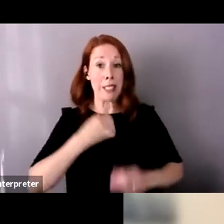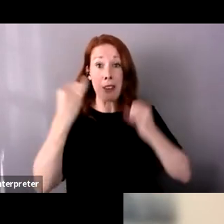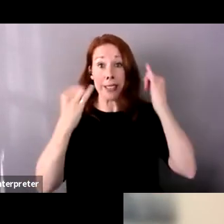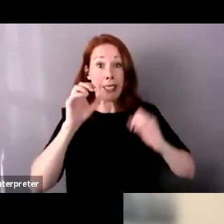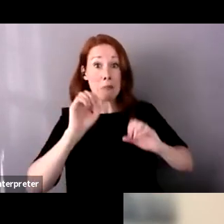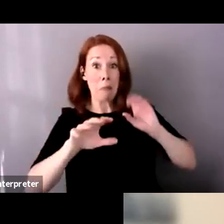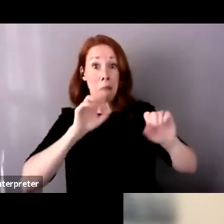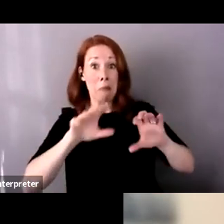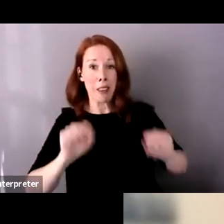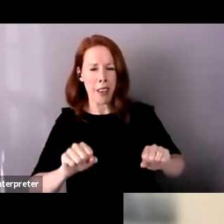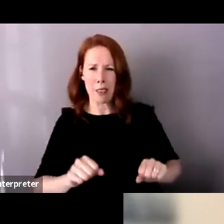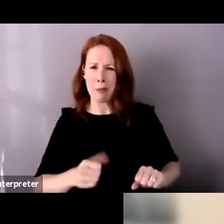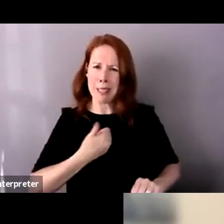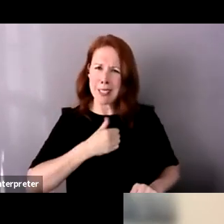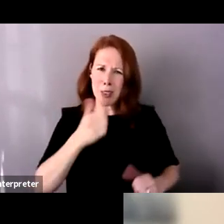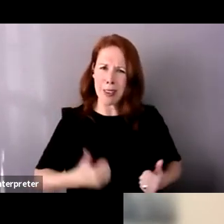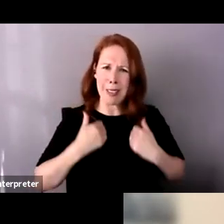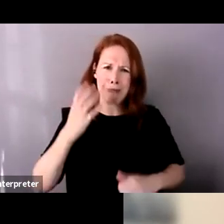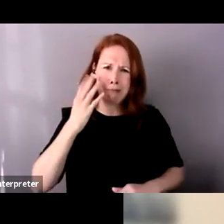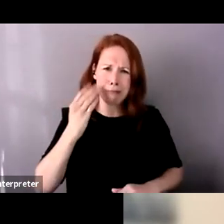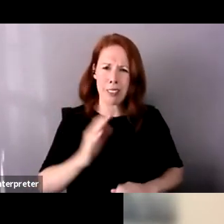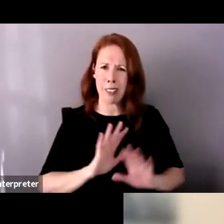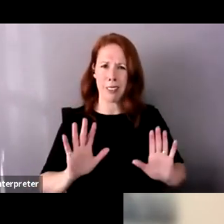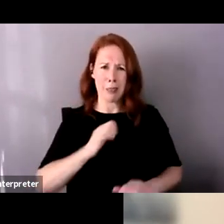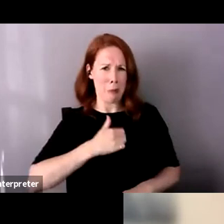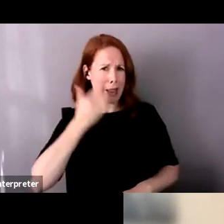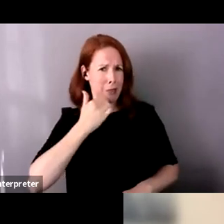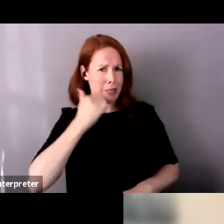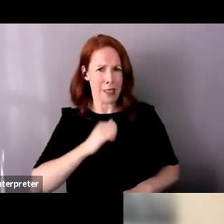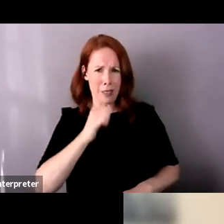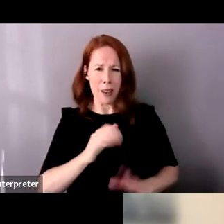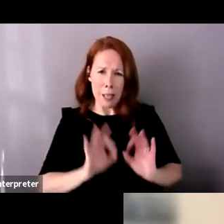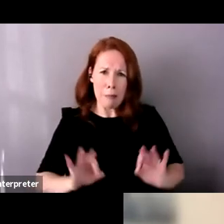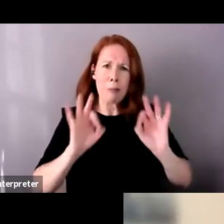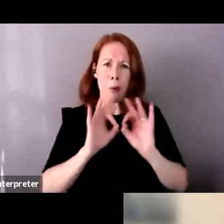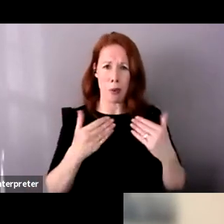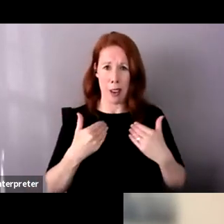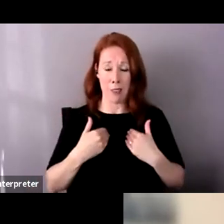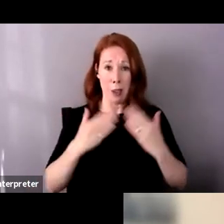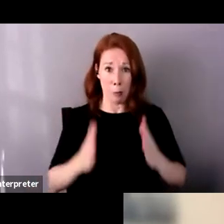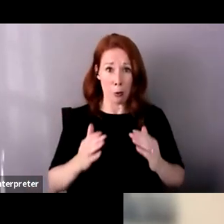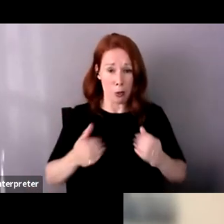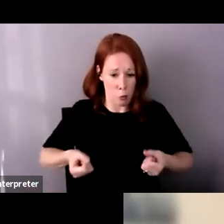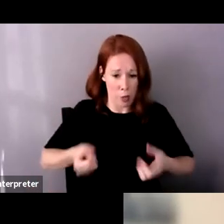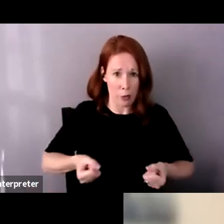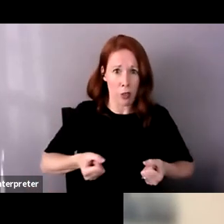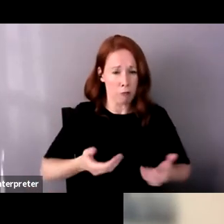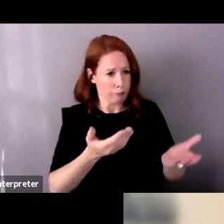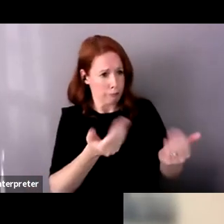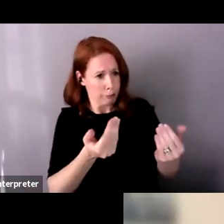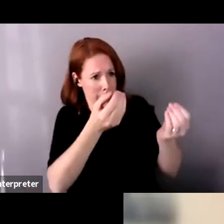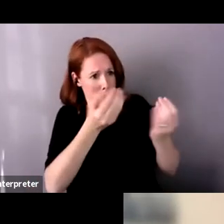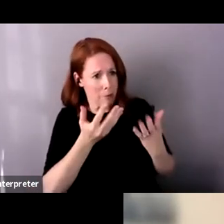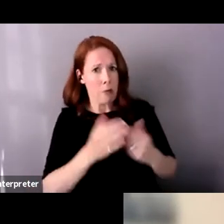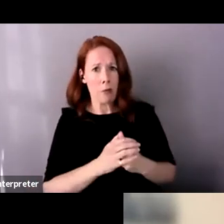ideas, but I don't live that experience. That's not my day-to-day. So it's so important, I think, that you tap into that resource